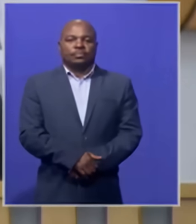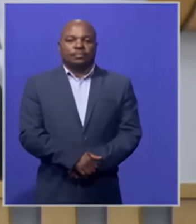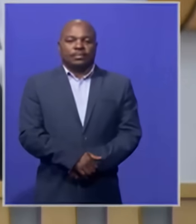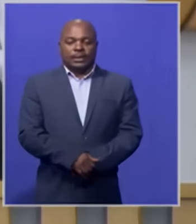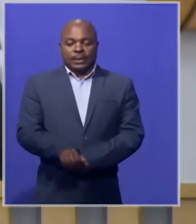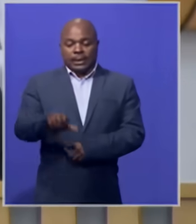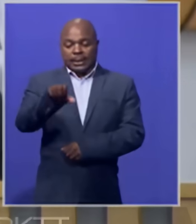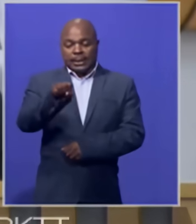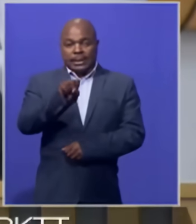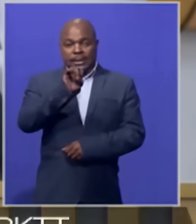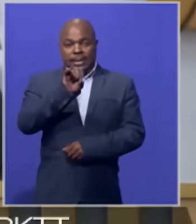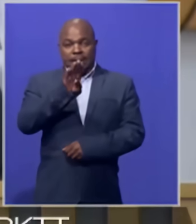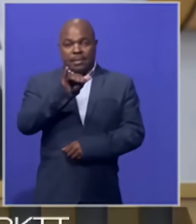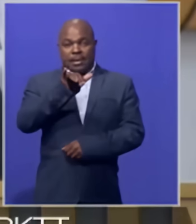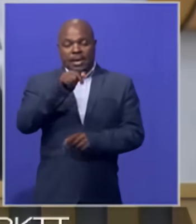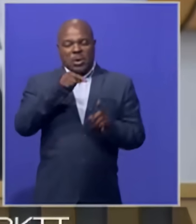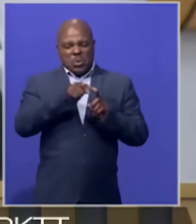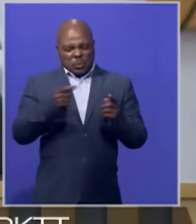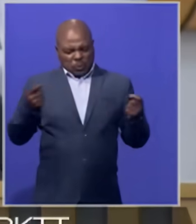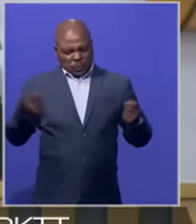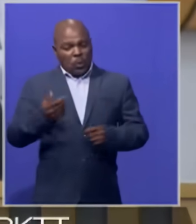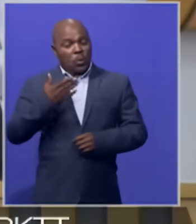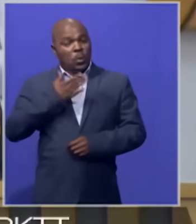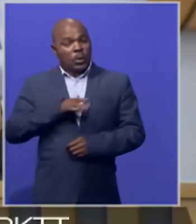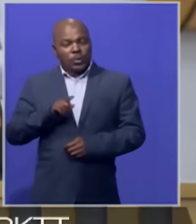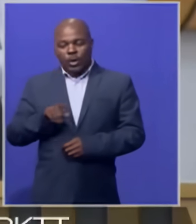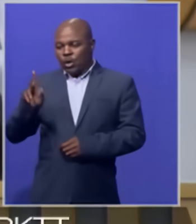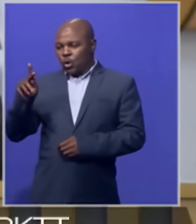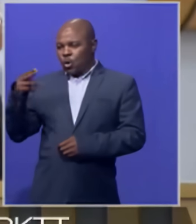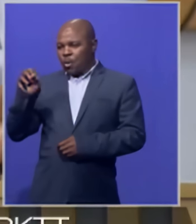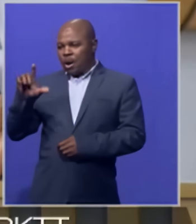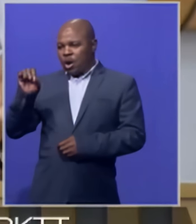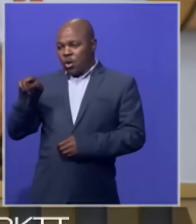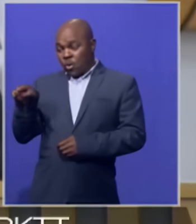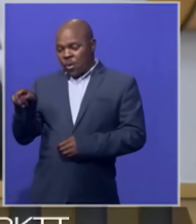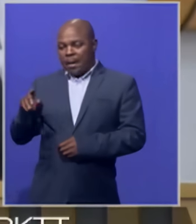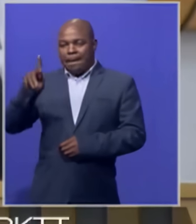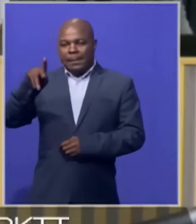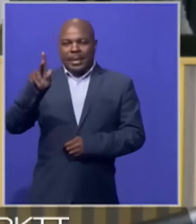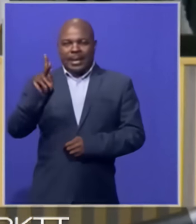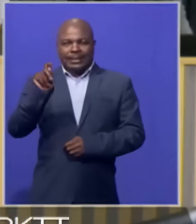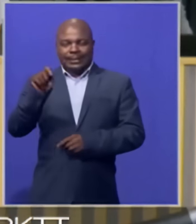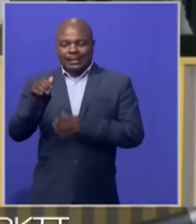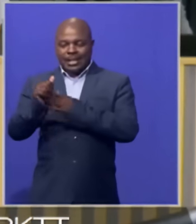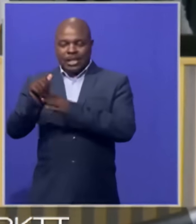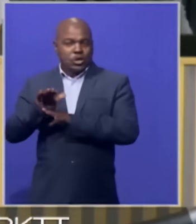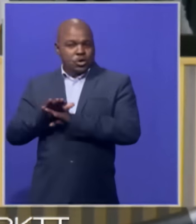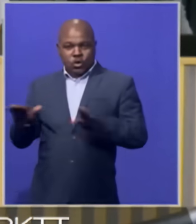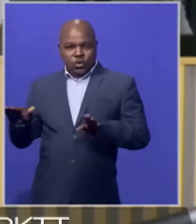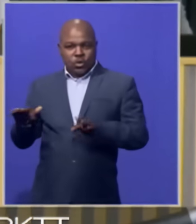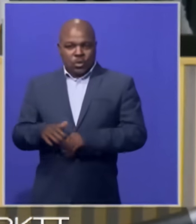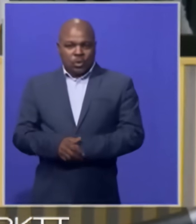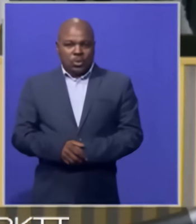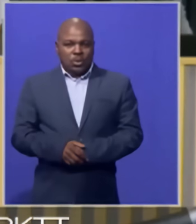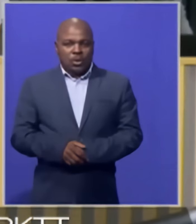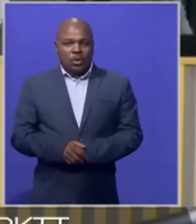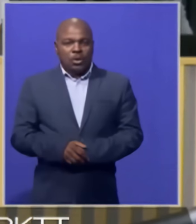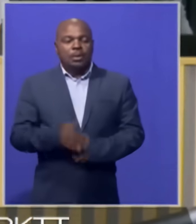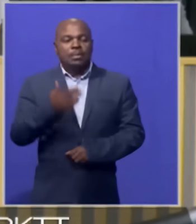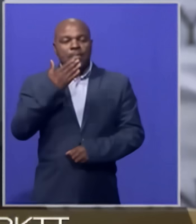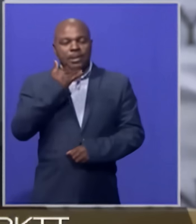Sibiya was adamant that actual General Khumalo shouldn't be heading the PKTT. The truth, if so, please raise your right